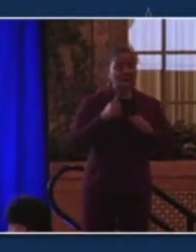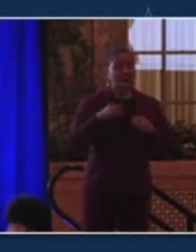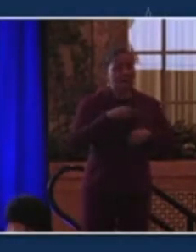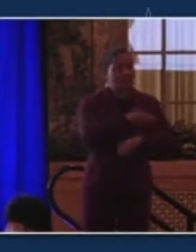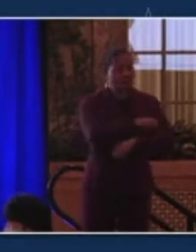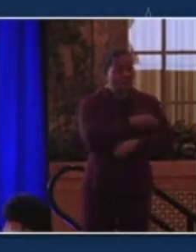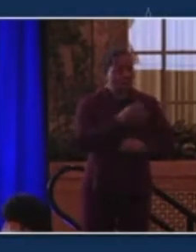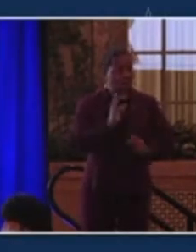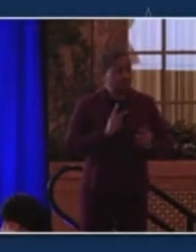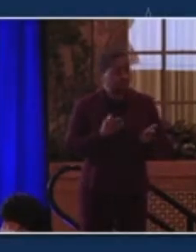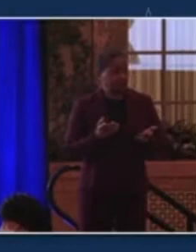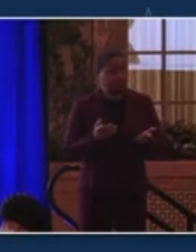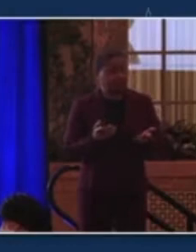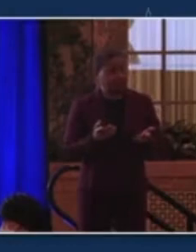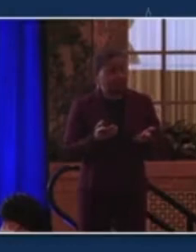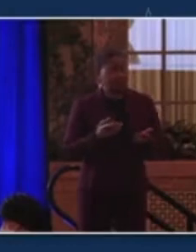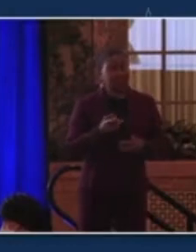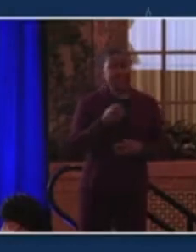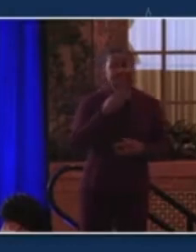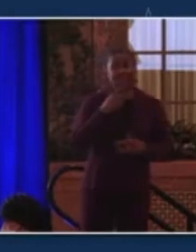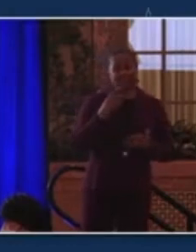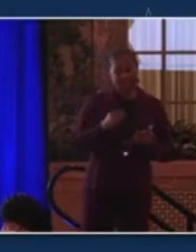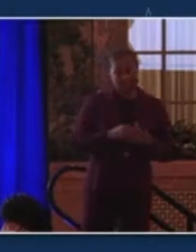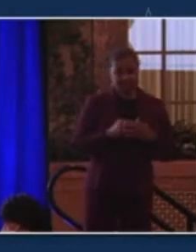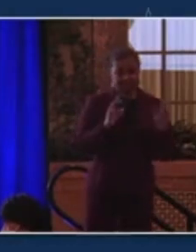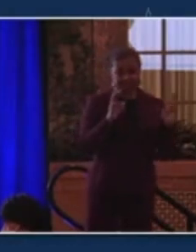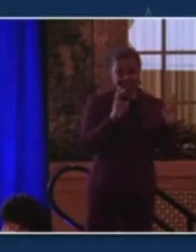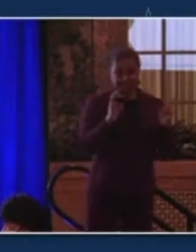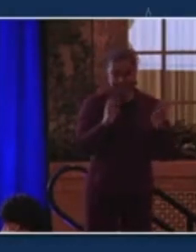power, he said this: